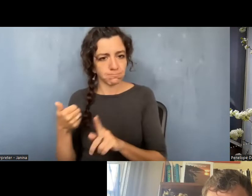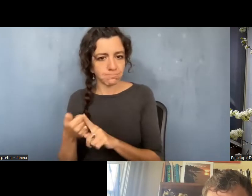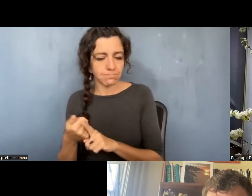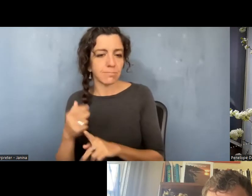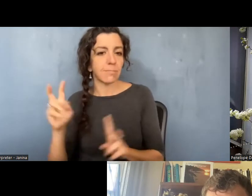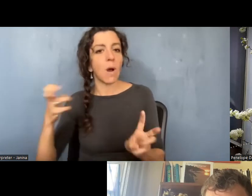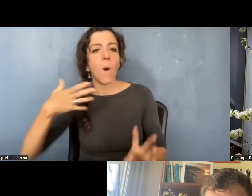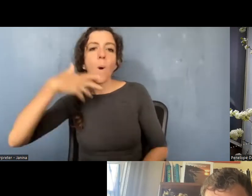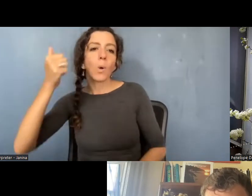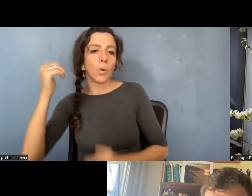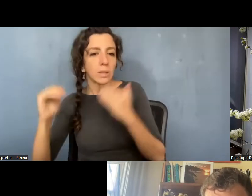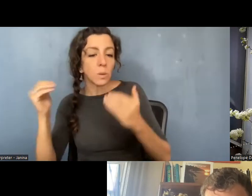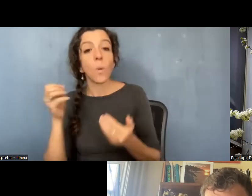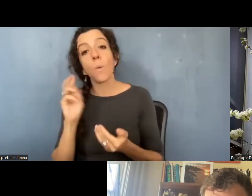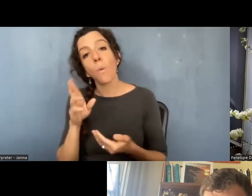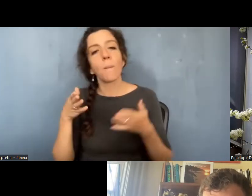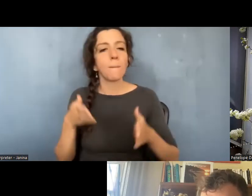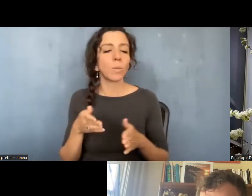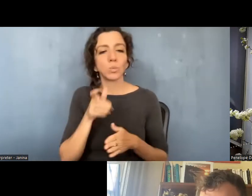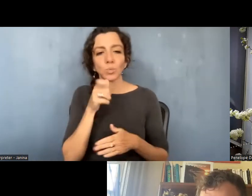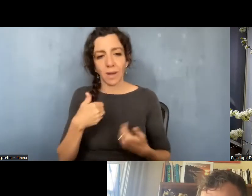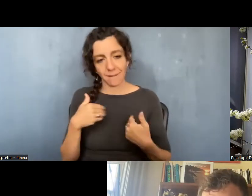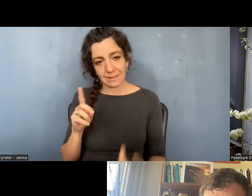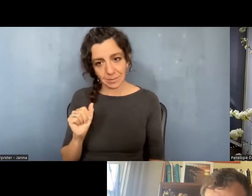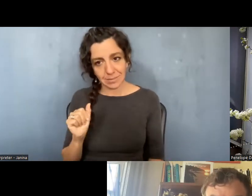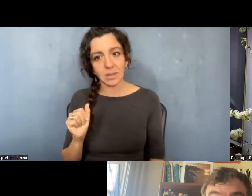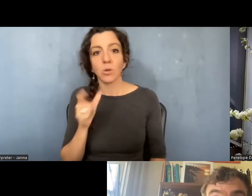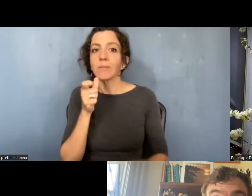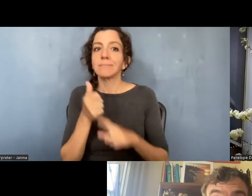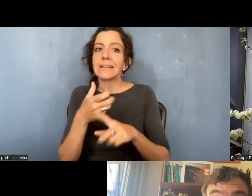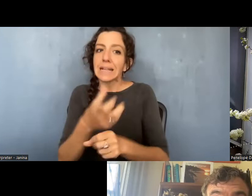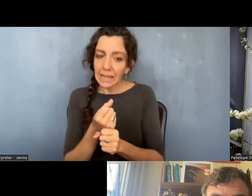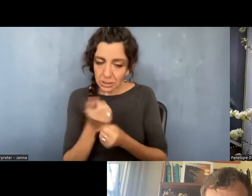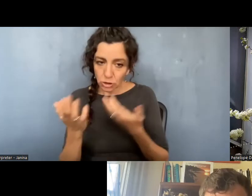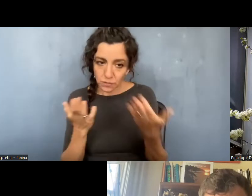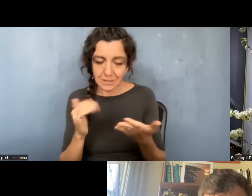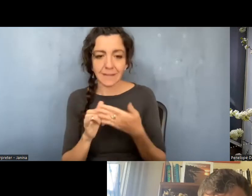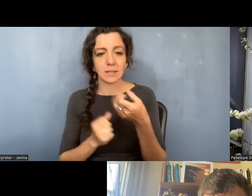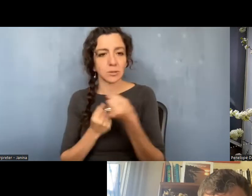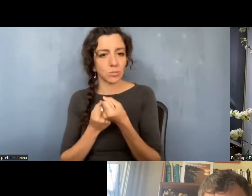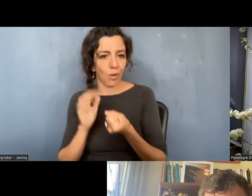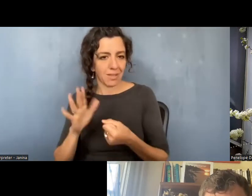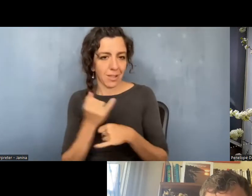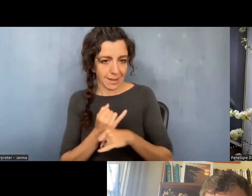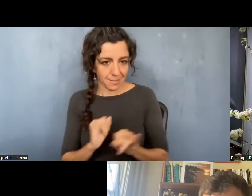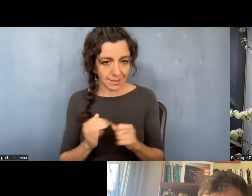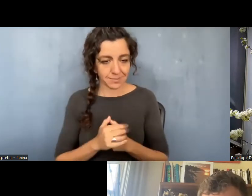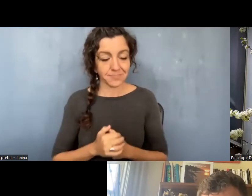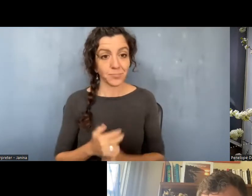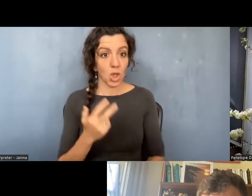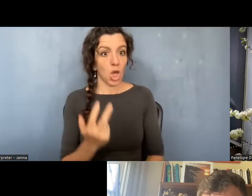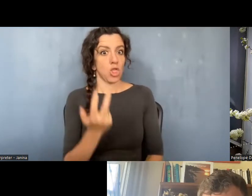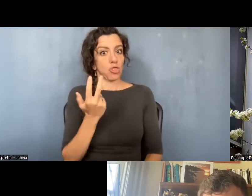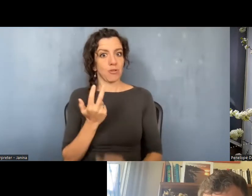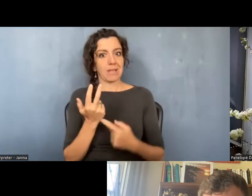older adult or individual with disabilities who received services that support their independence. 3 said they worked